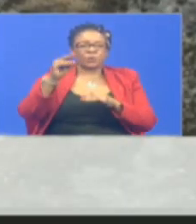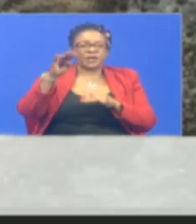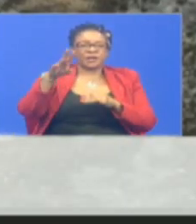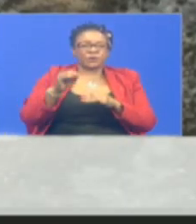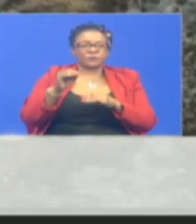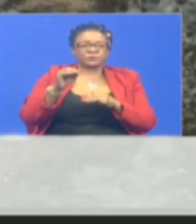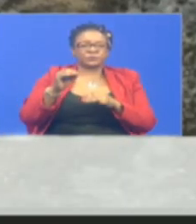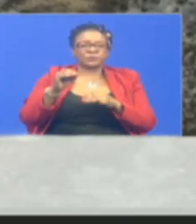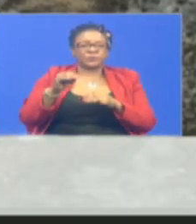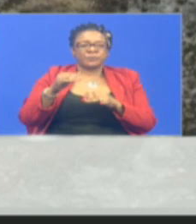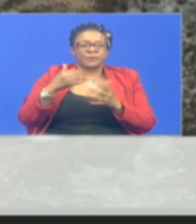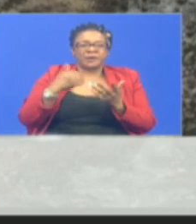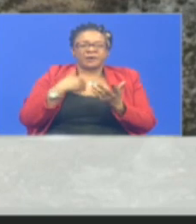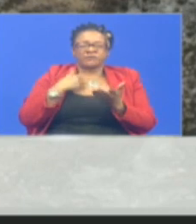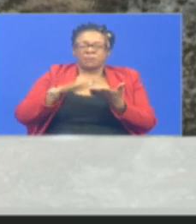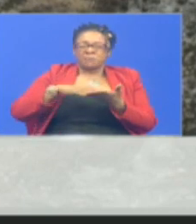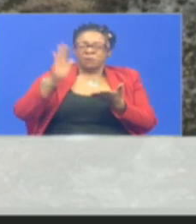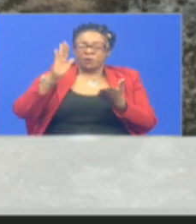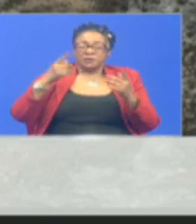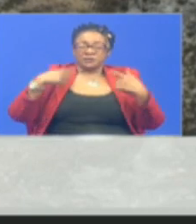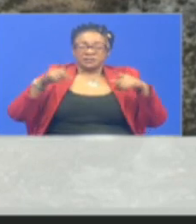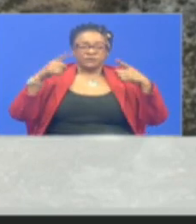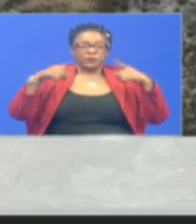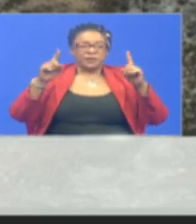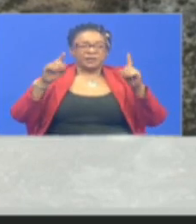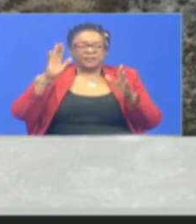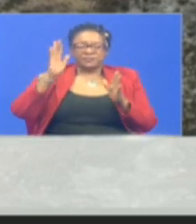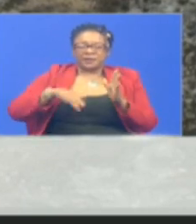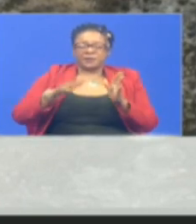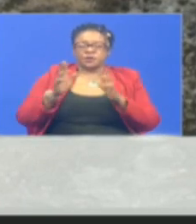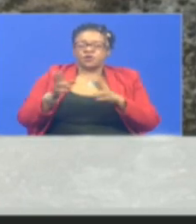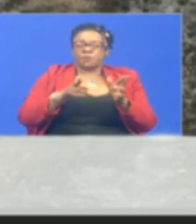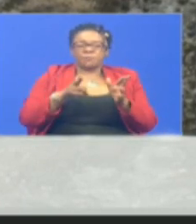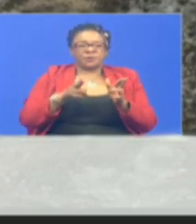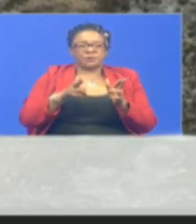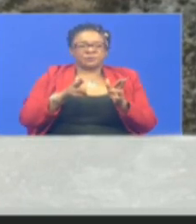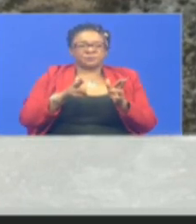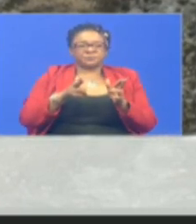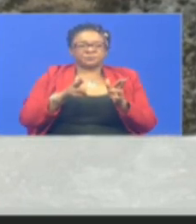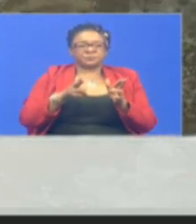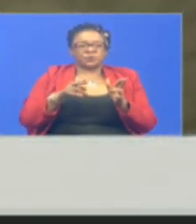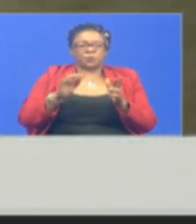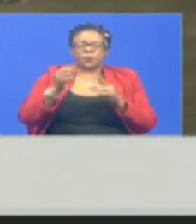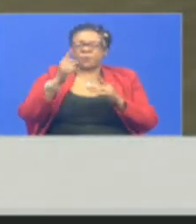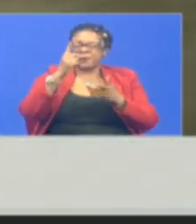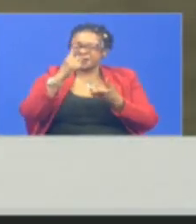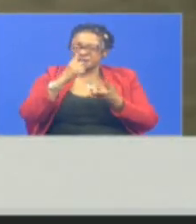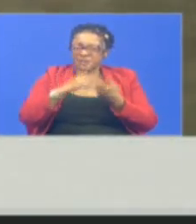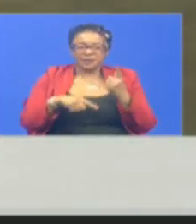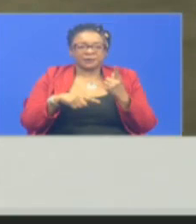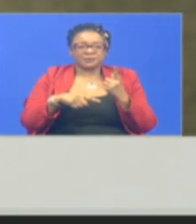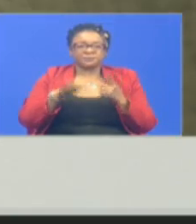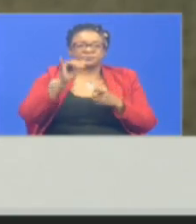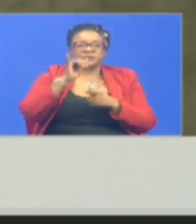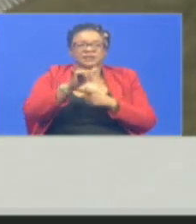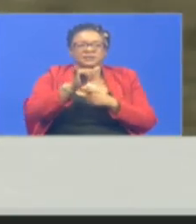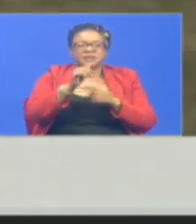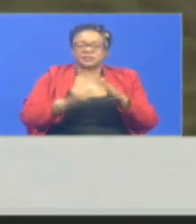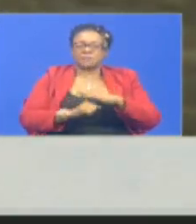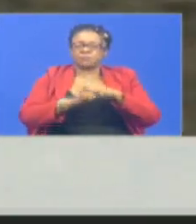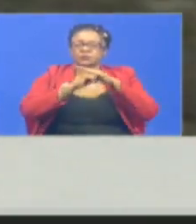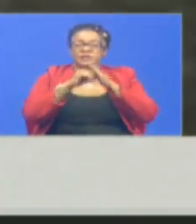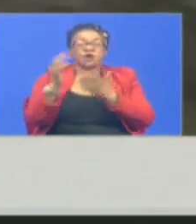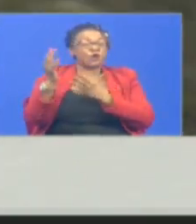breed more successfully than their usual one per year. And this has boosted hopes that